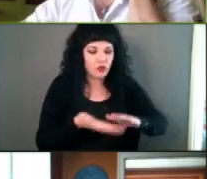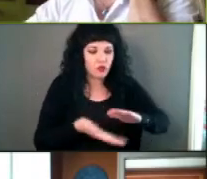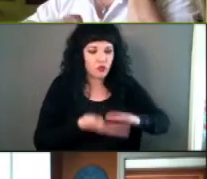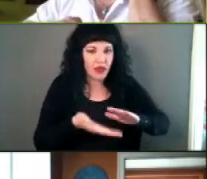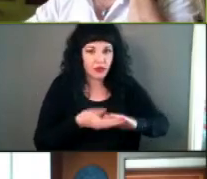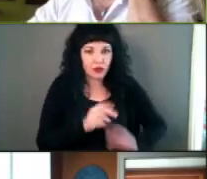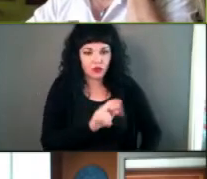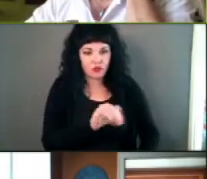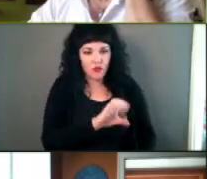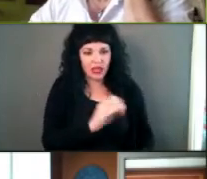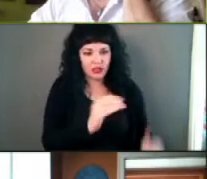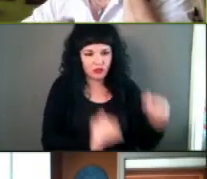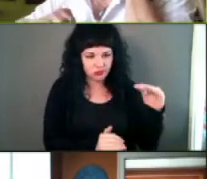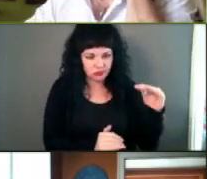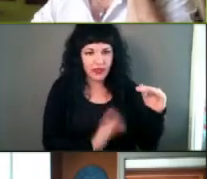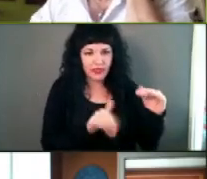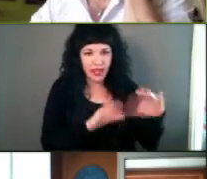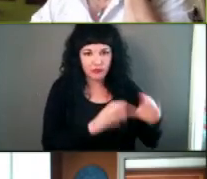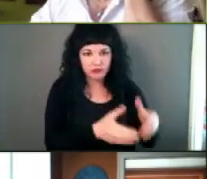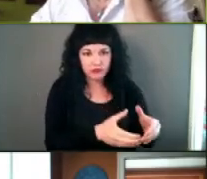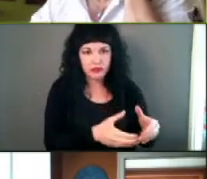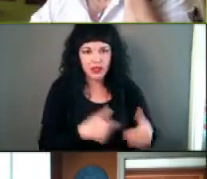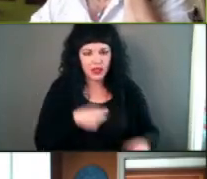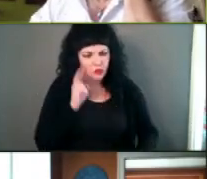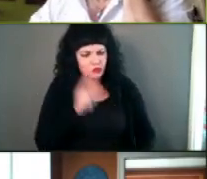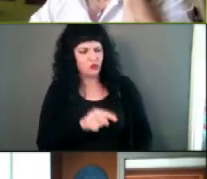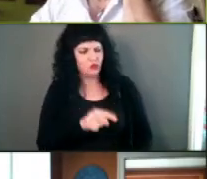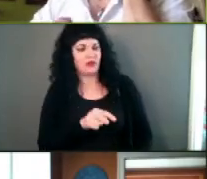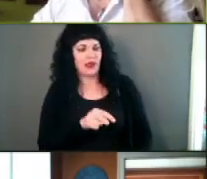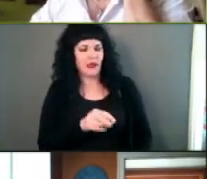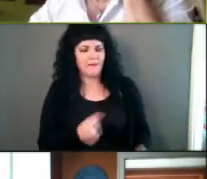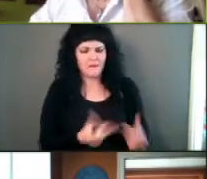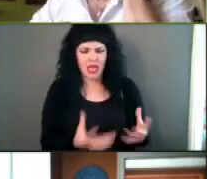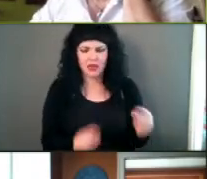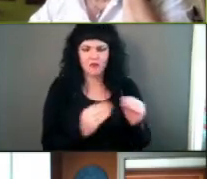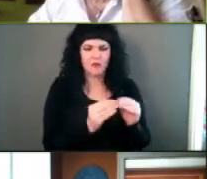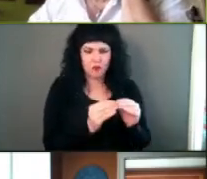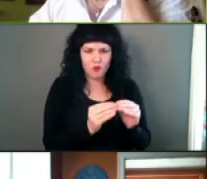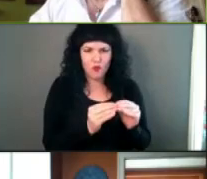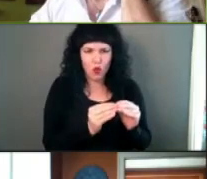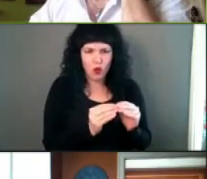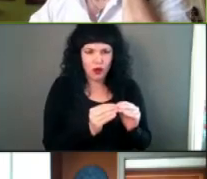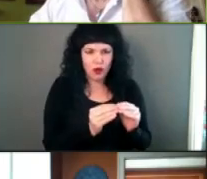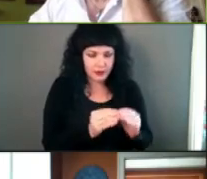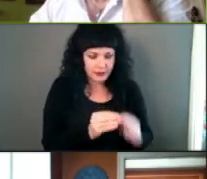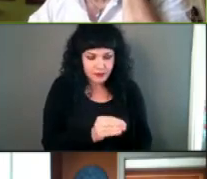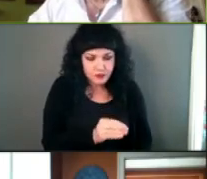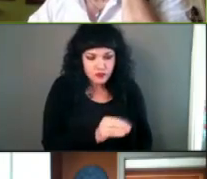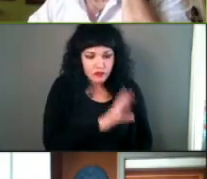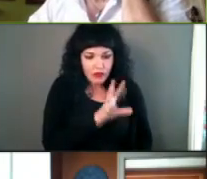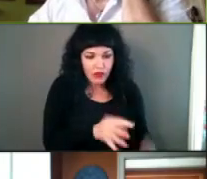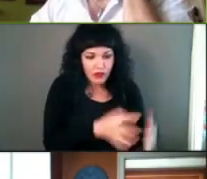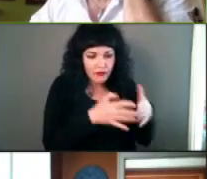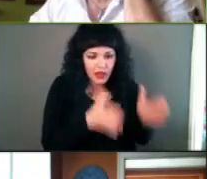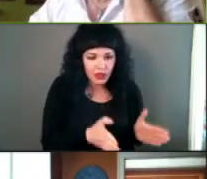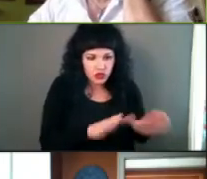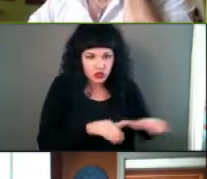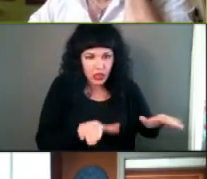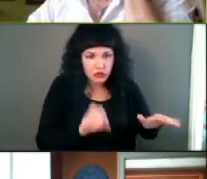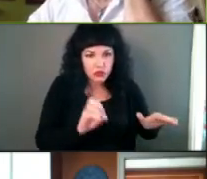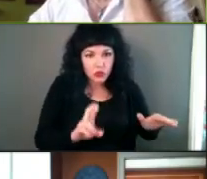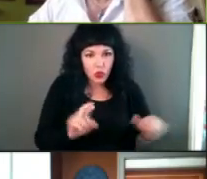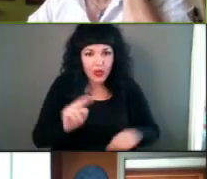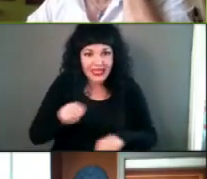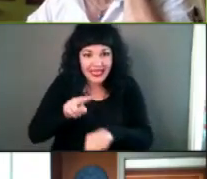more African-American children and Native American children were taken away from their families,